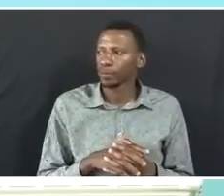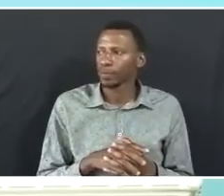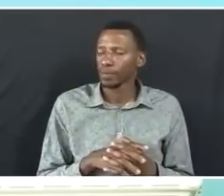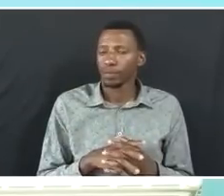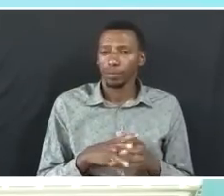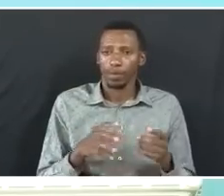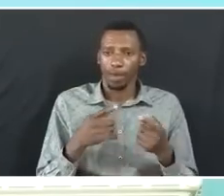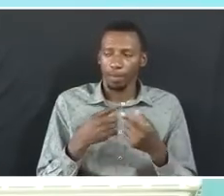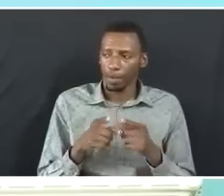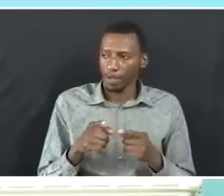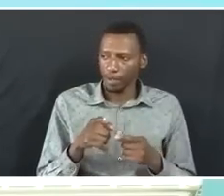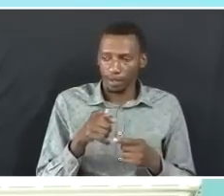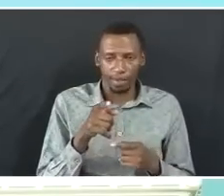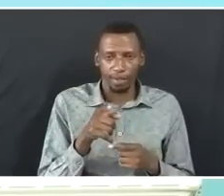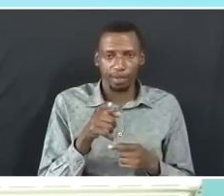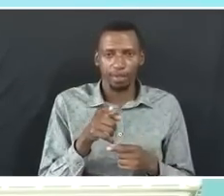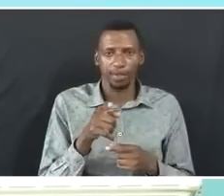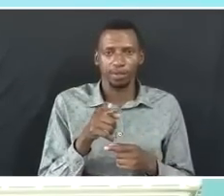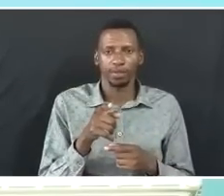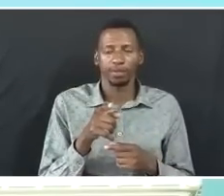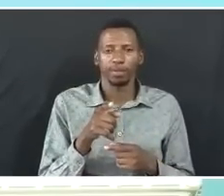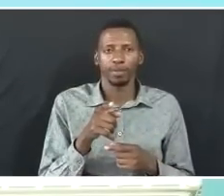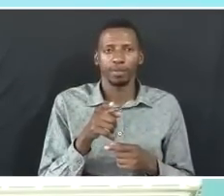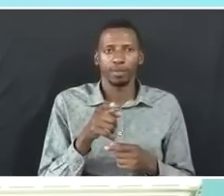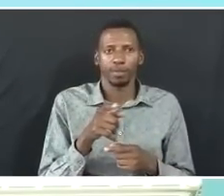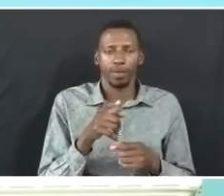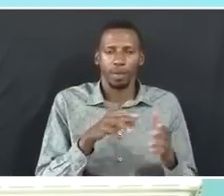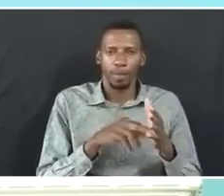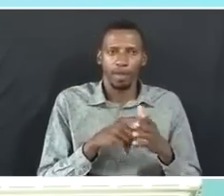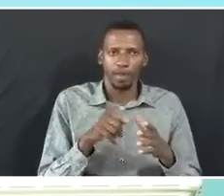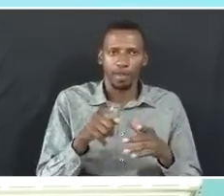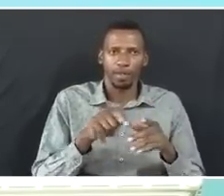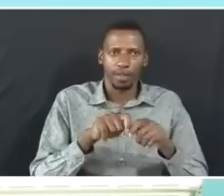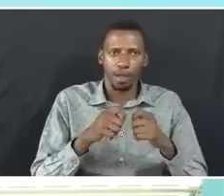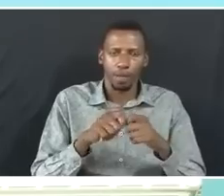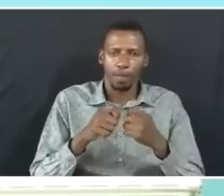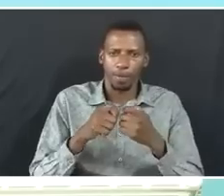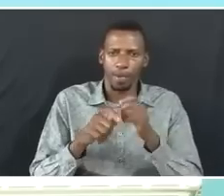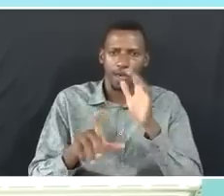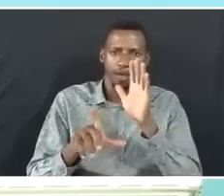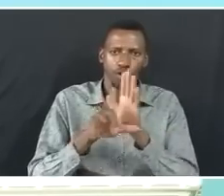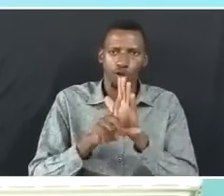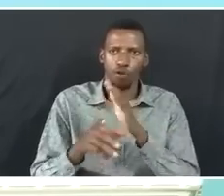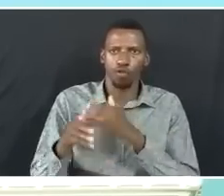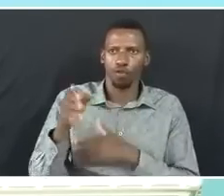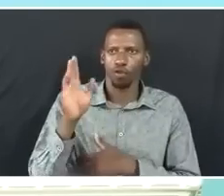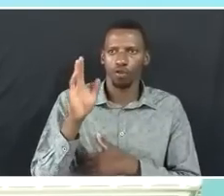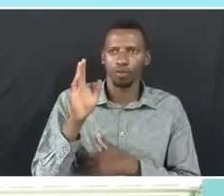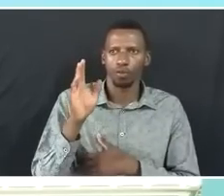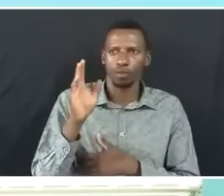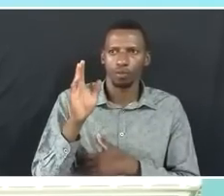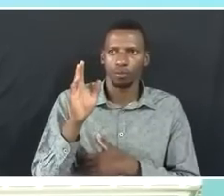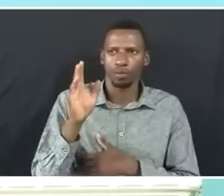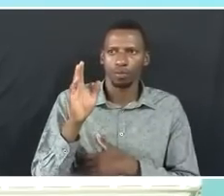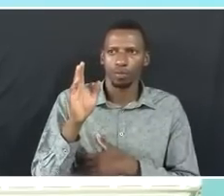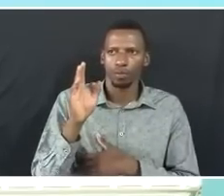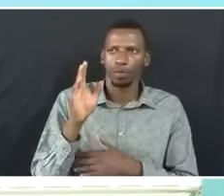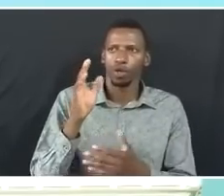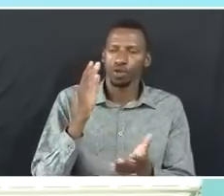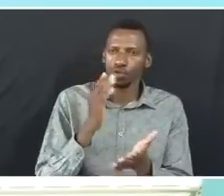But it was no less a violation of the law of God, despite the fact